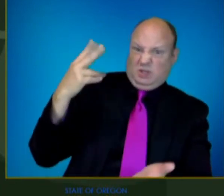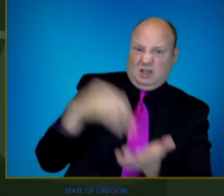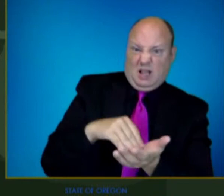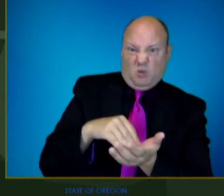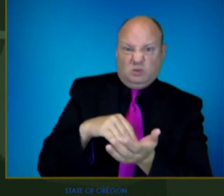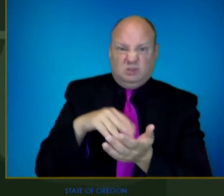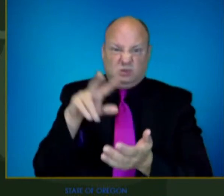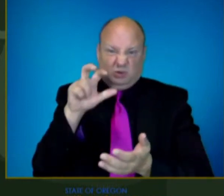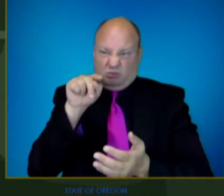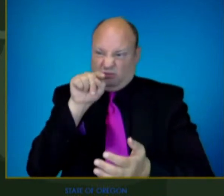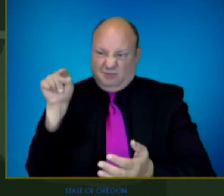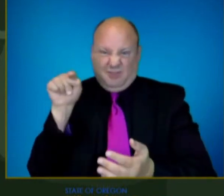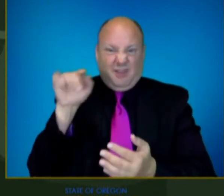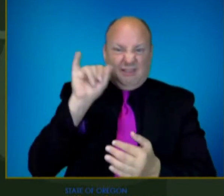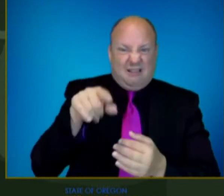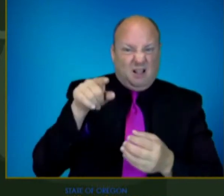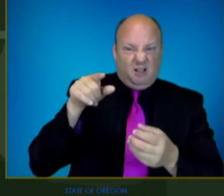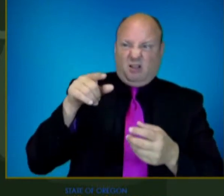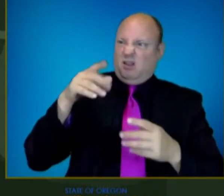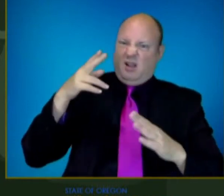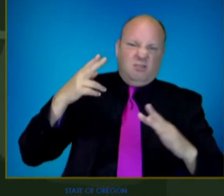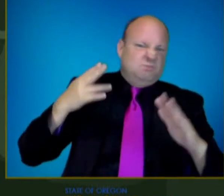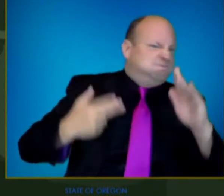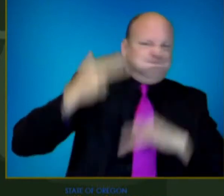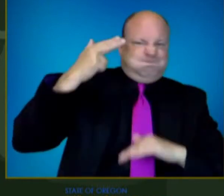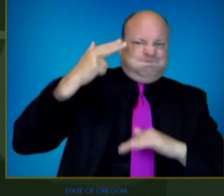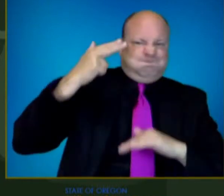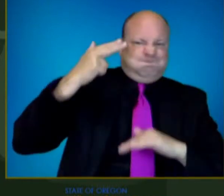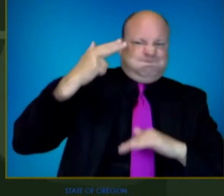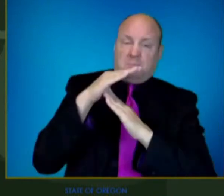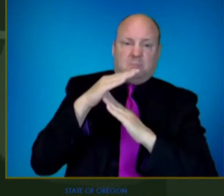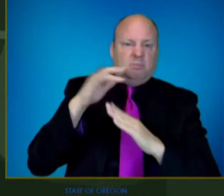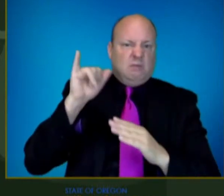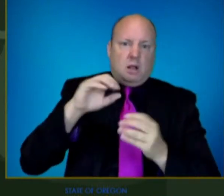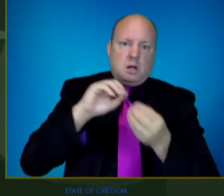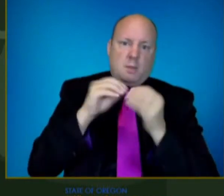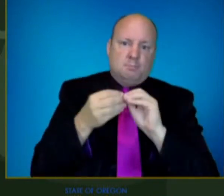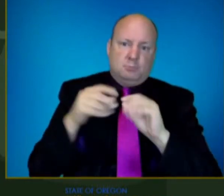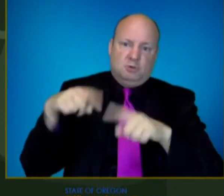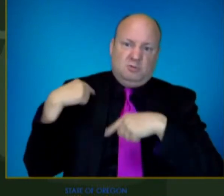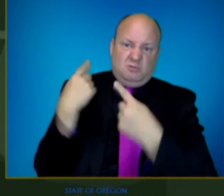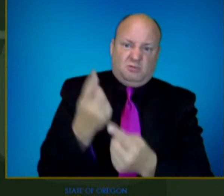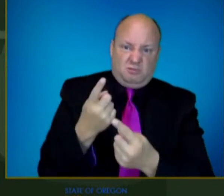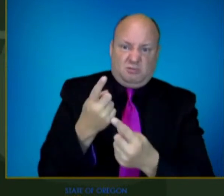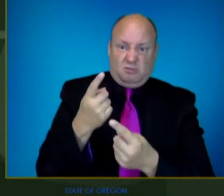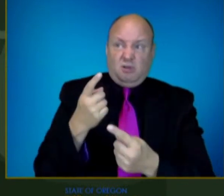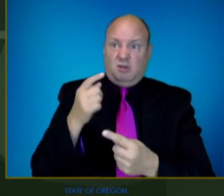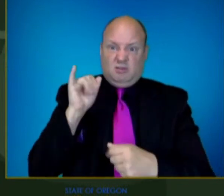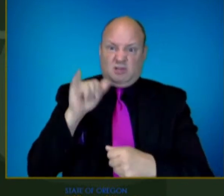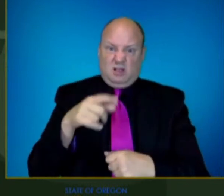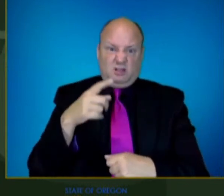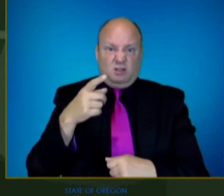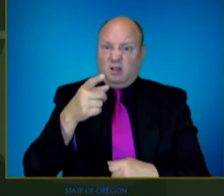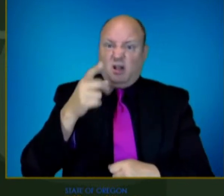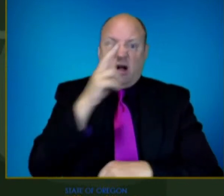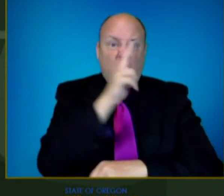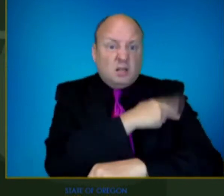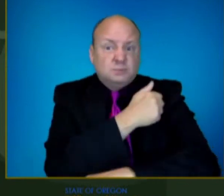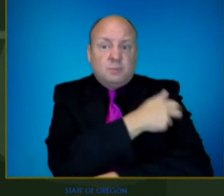highest number since the virus first landed in Oregon. Hospitalizations are also at a record